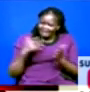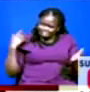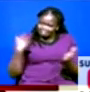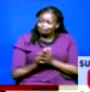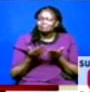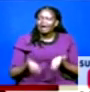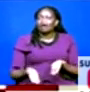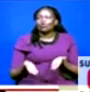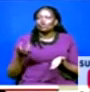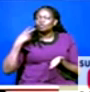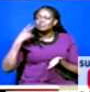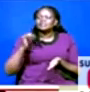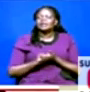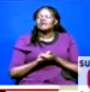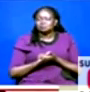that